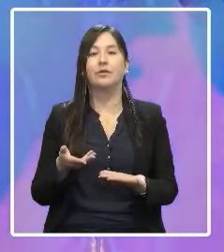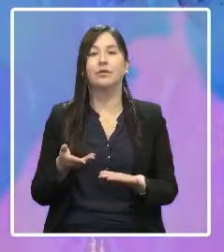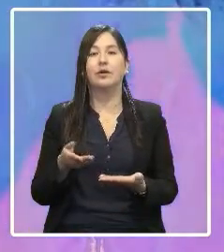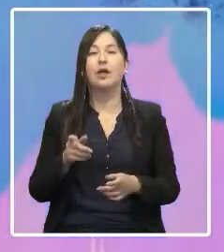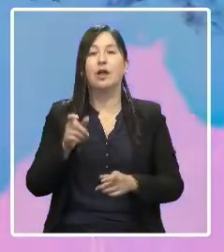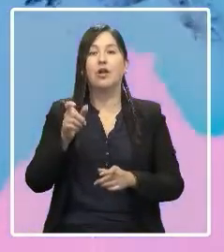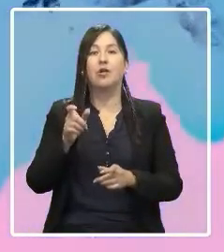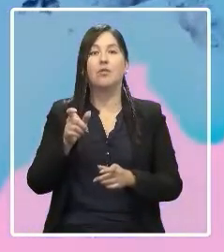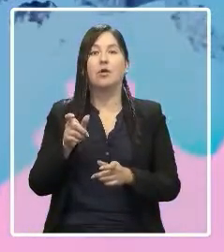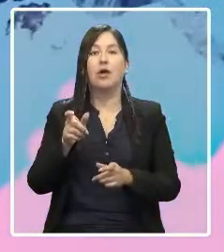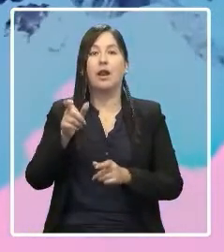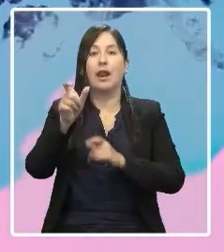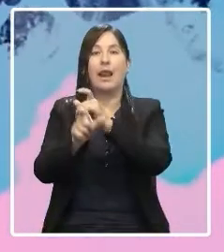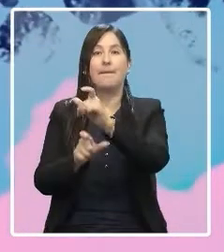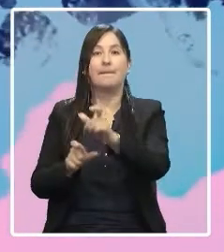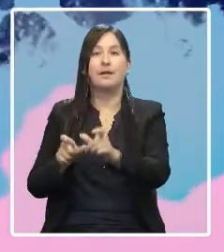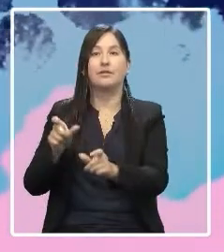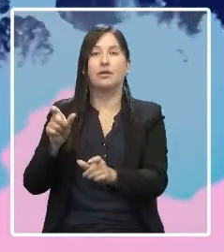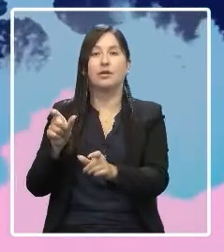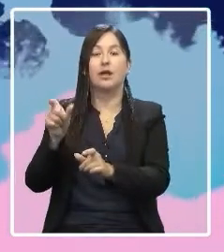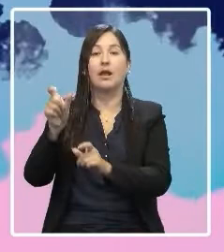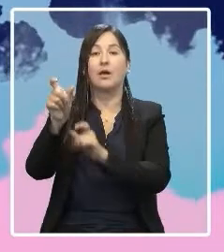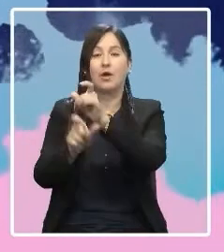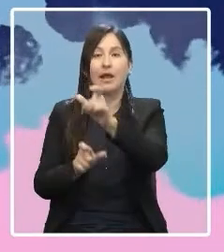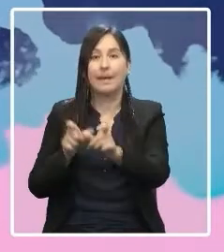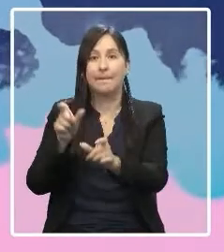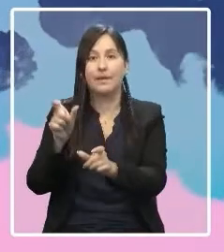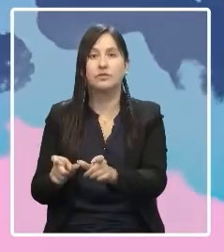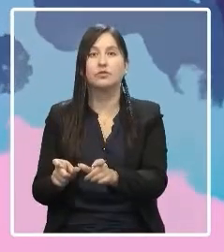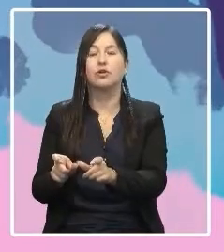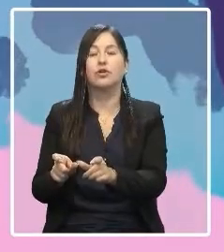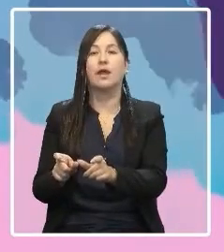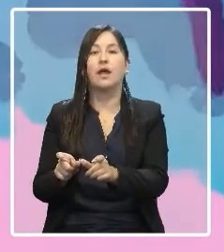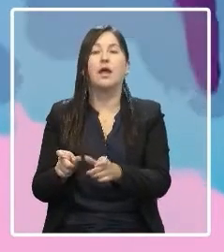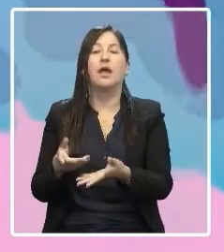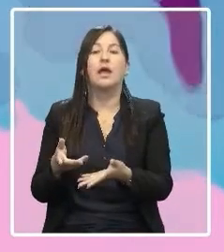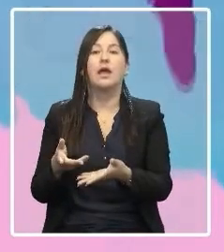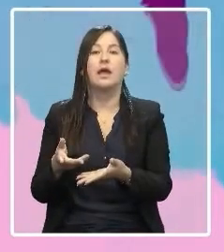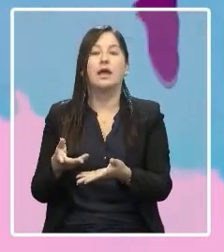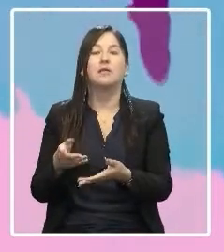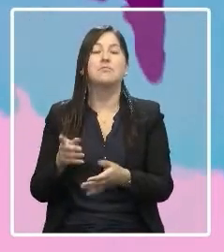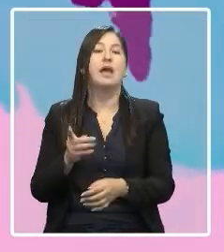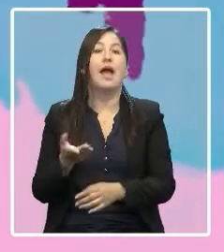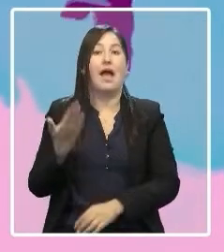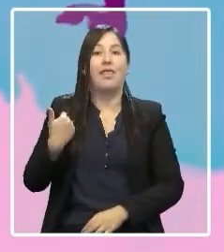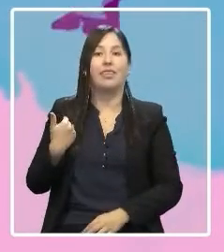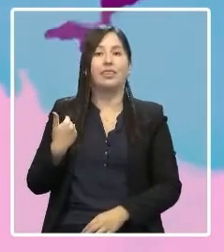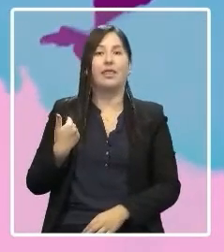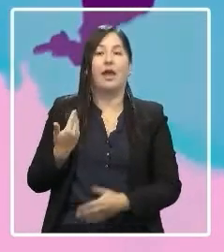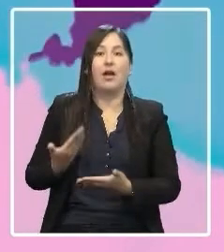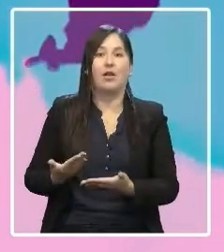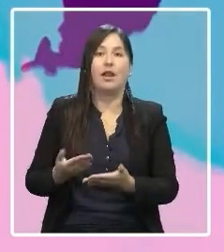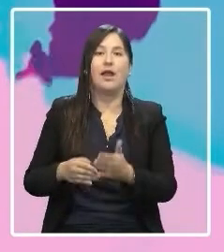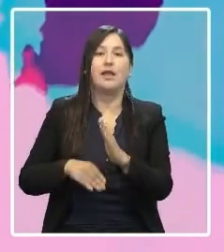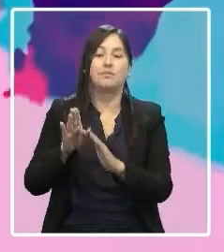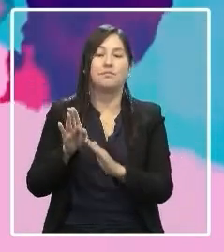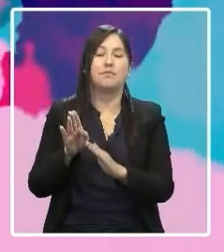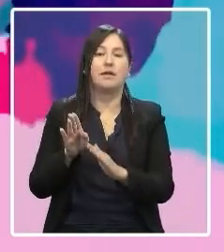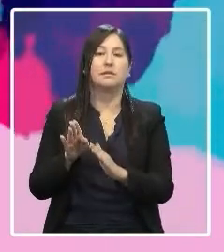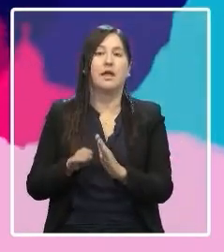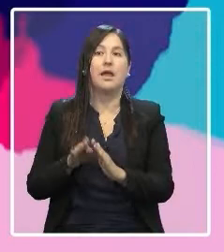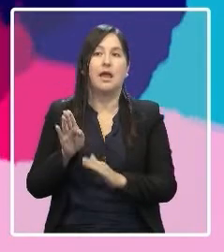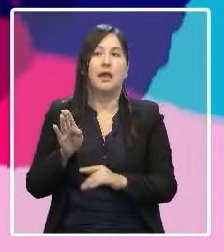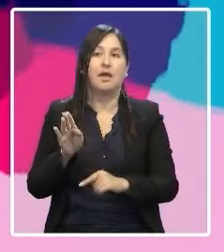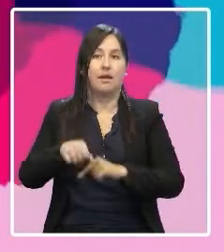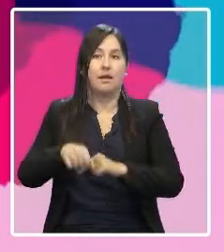so. Now, what I'm going to do now is briefly take you through what I call meta-analytic studies that have looked at these